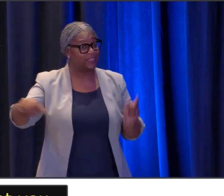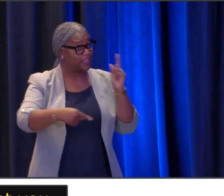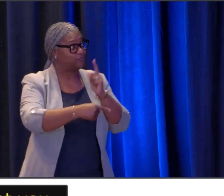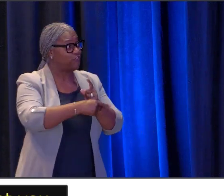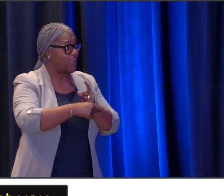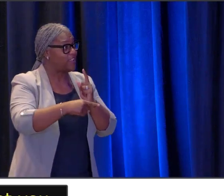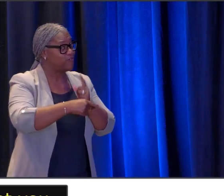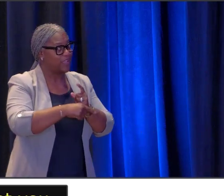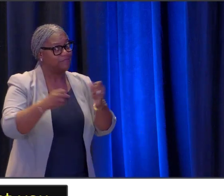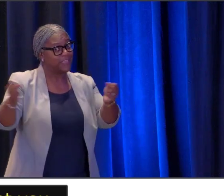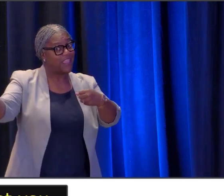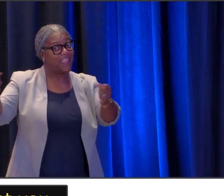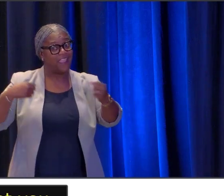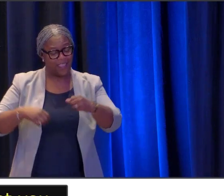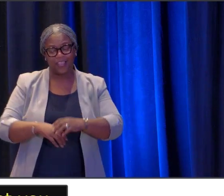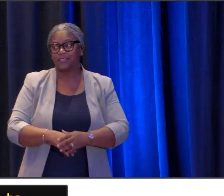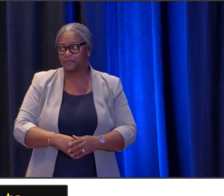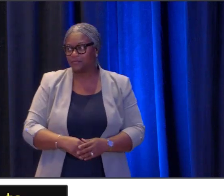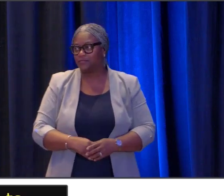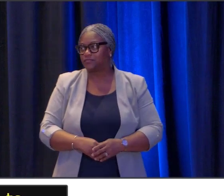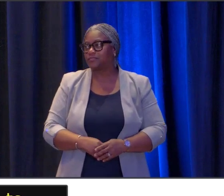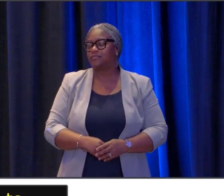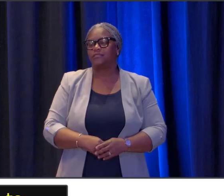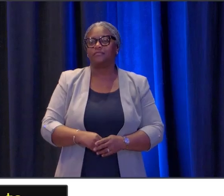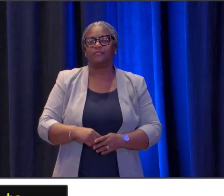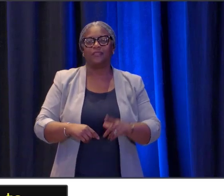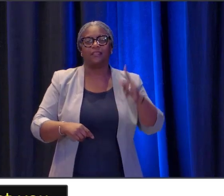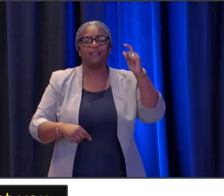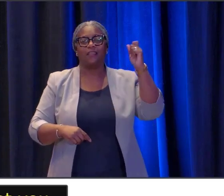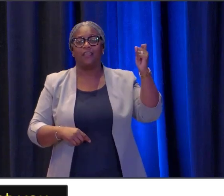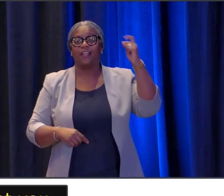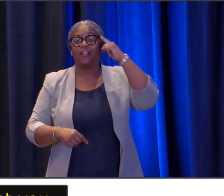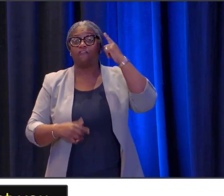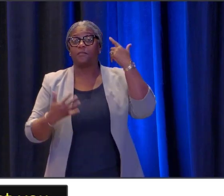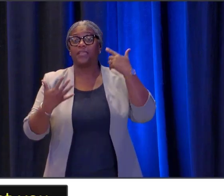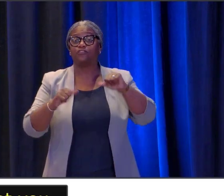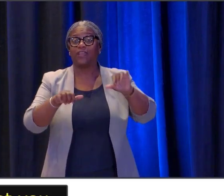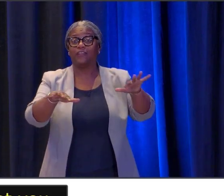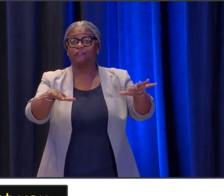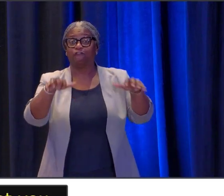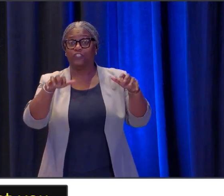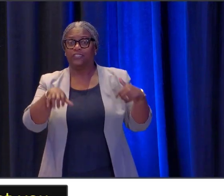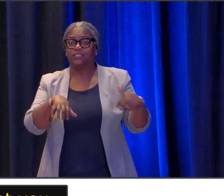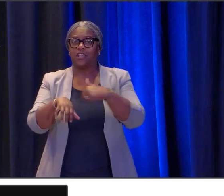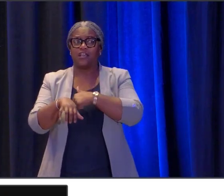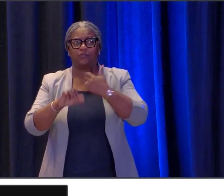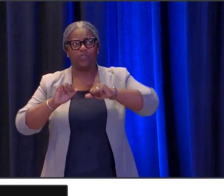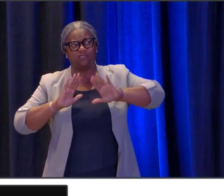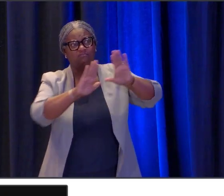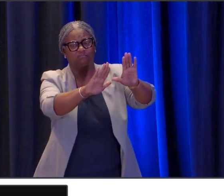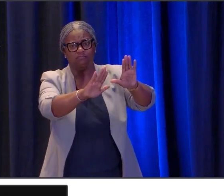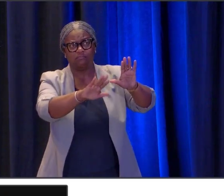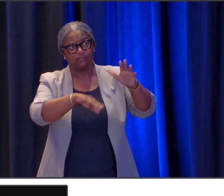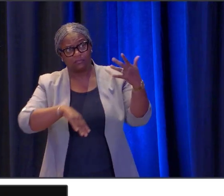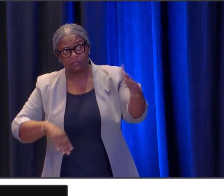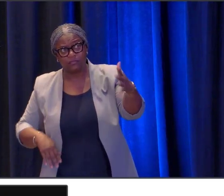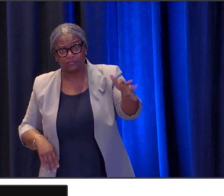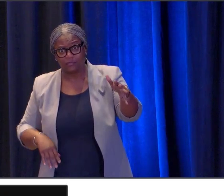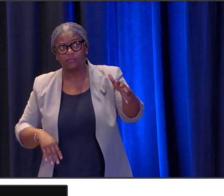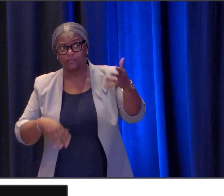Right? We pushed back when the federal government tried to do that federal freeze. We pushed back in a major